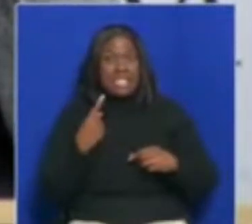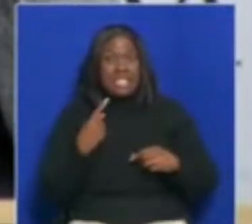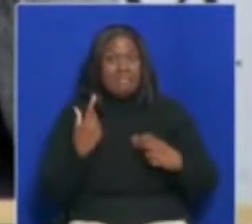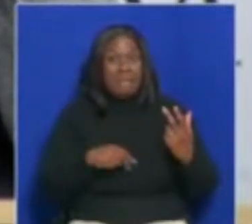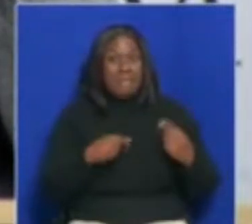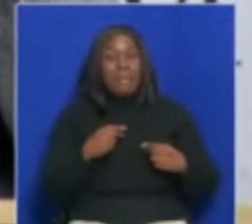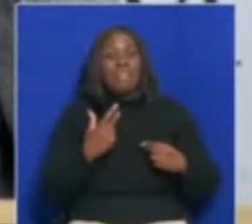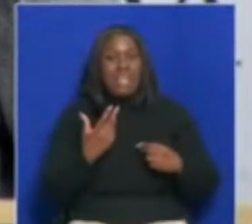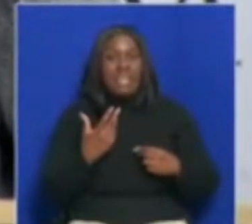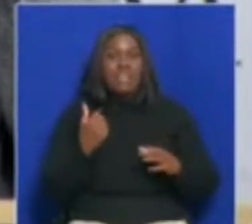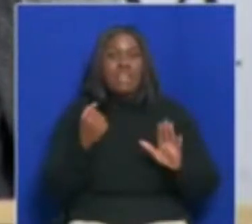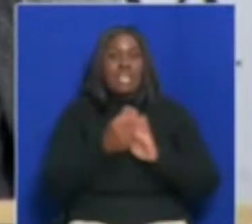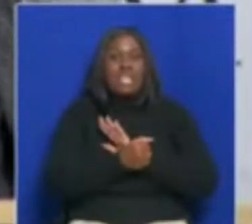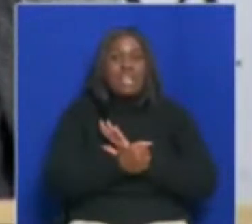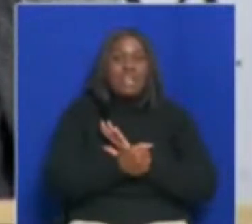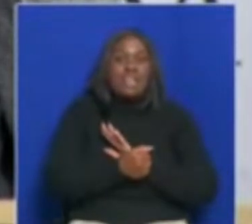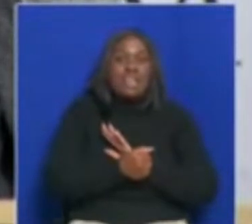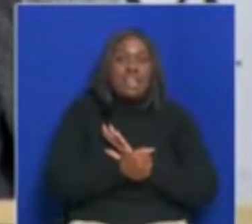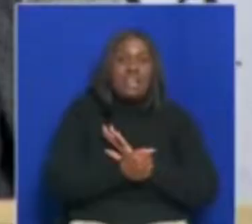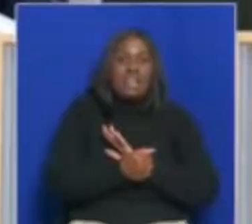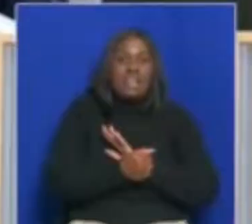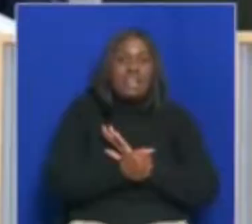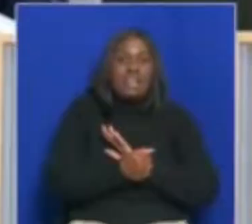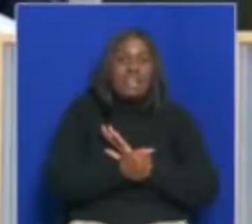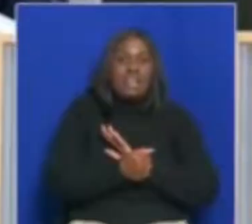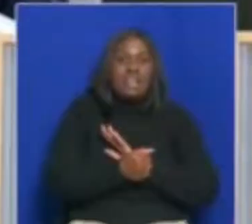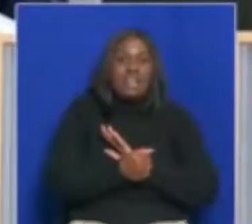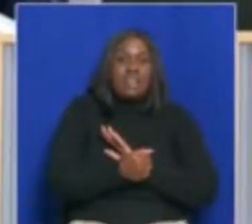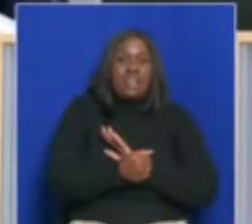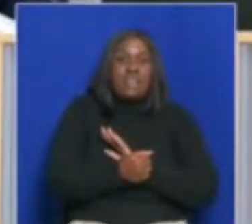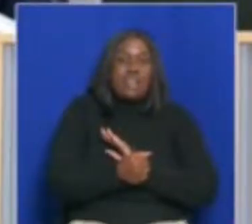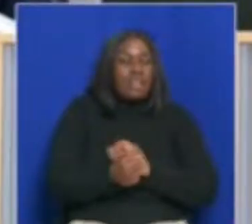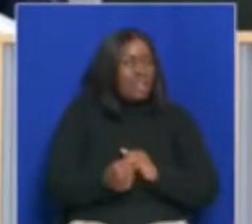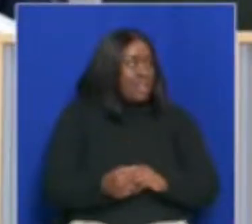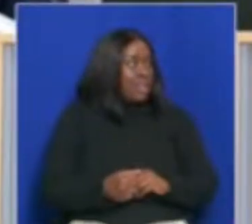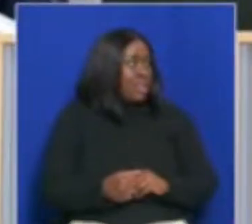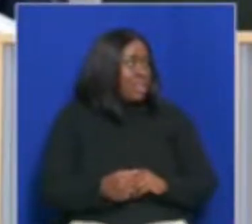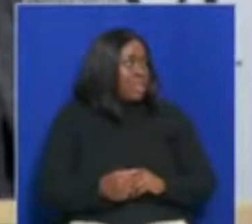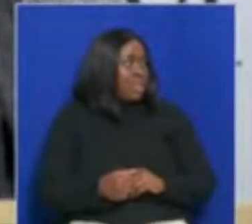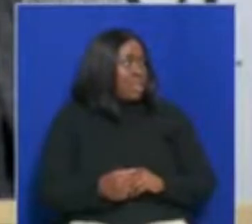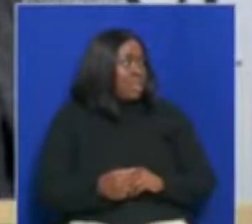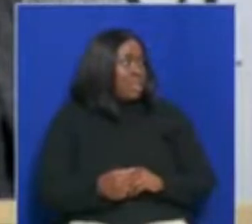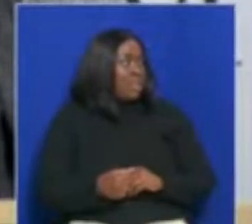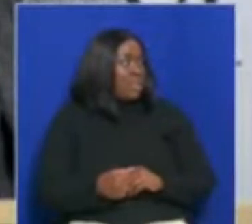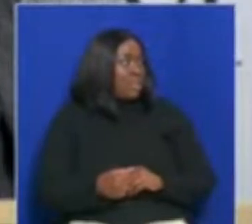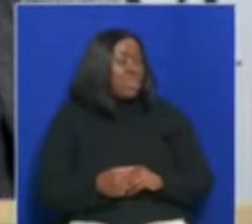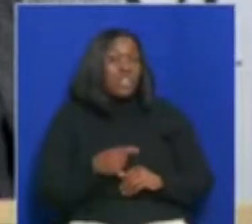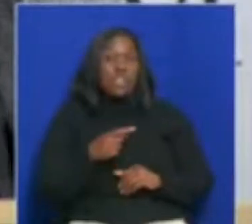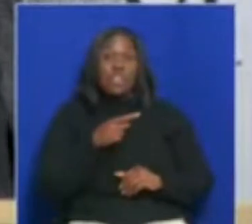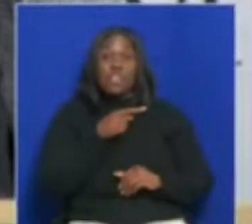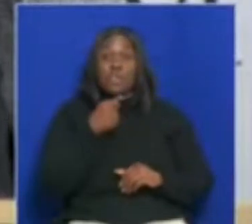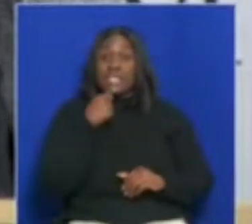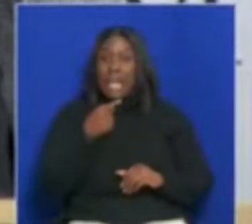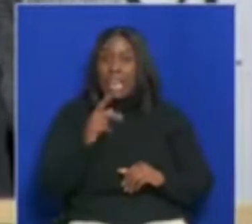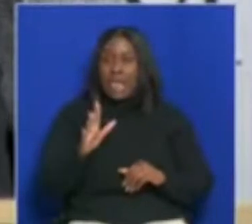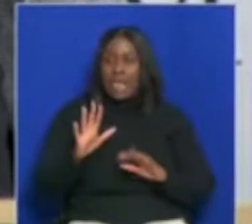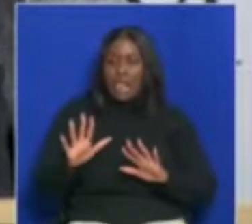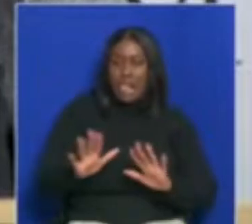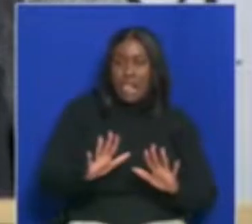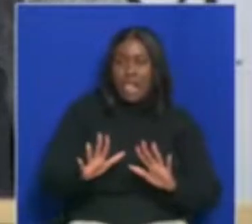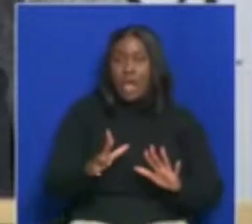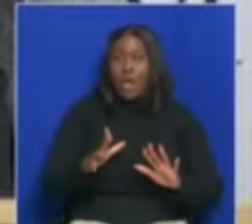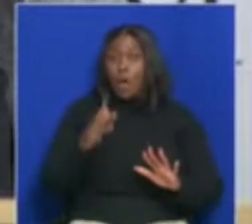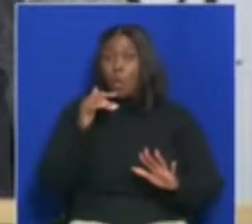are seeing. So you are implying that the scene was staged? That's correct. And if you look at